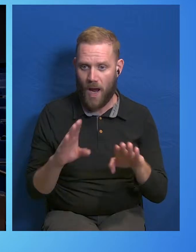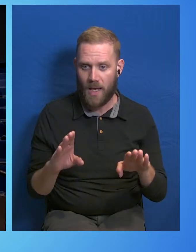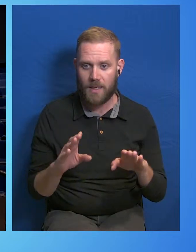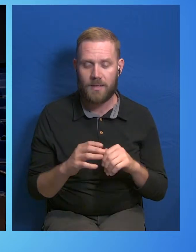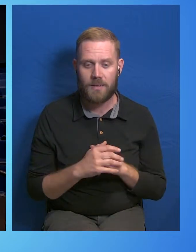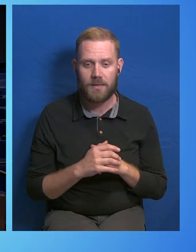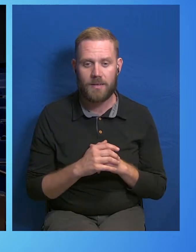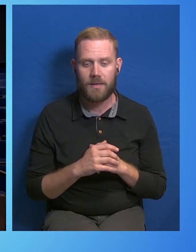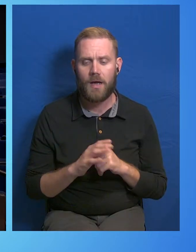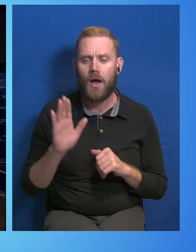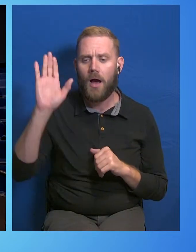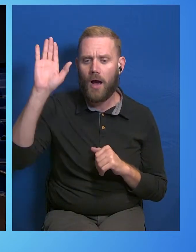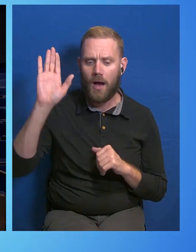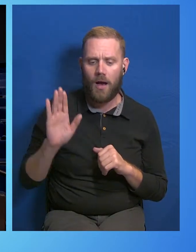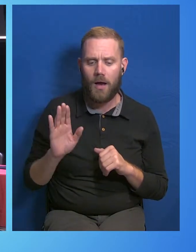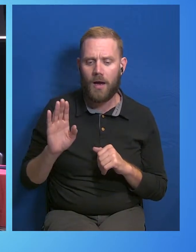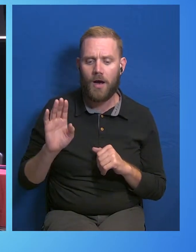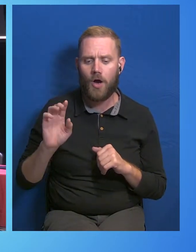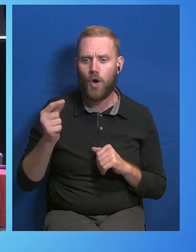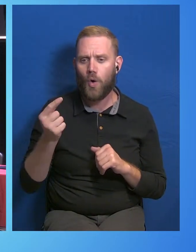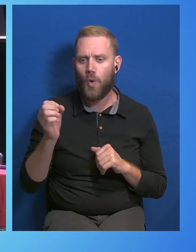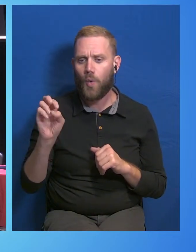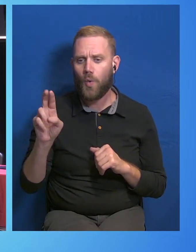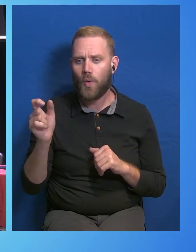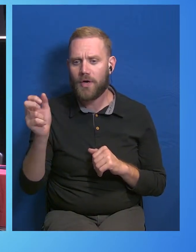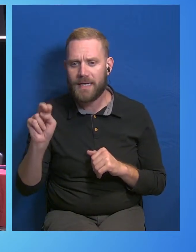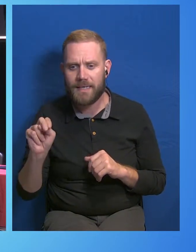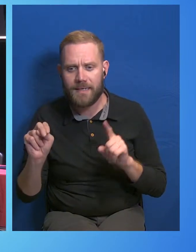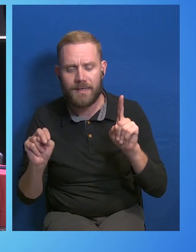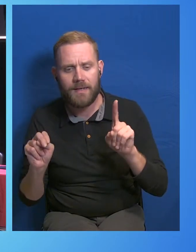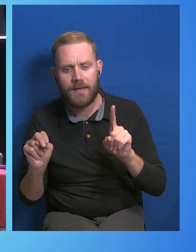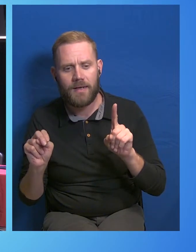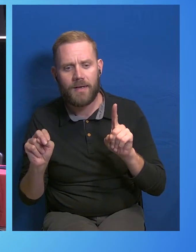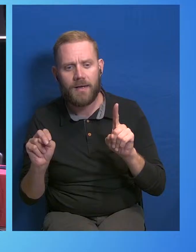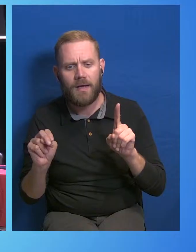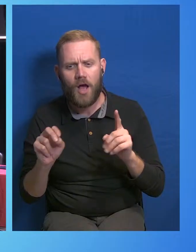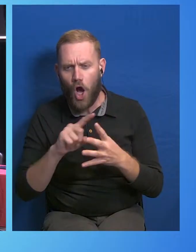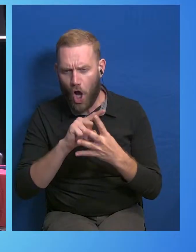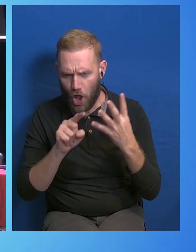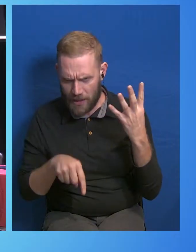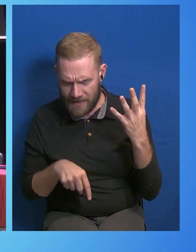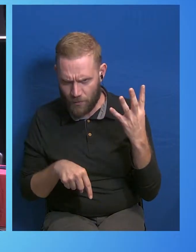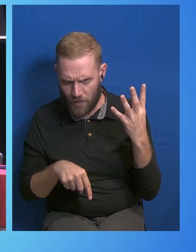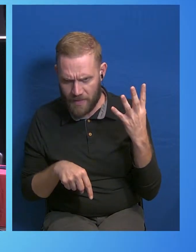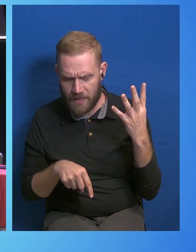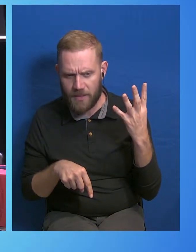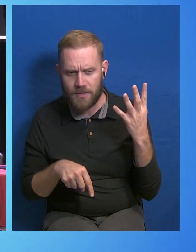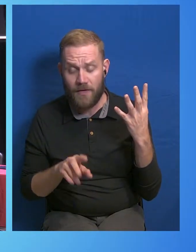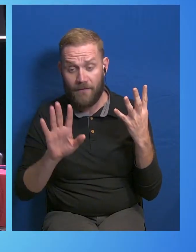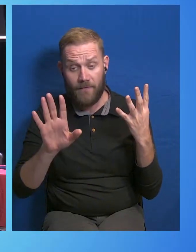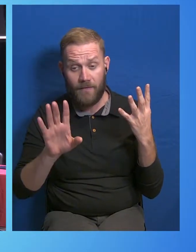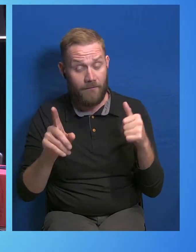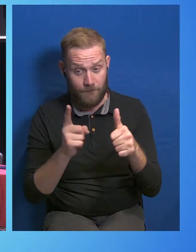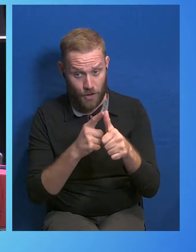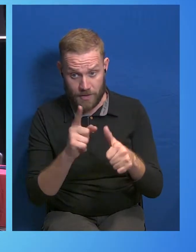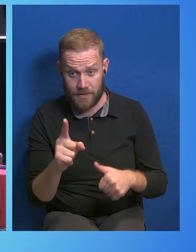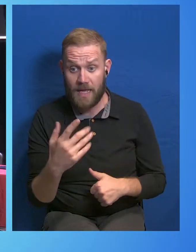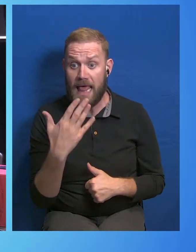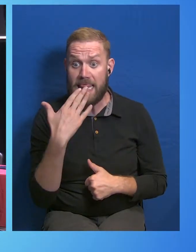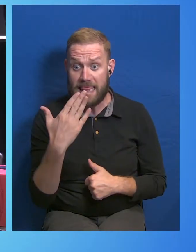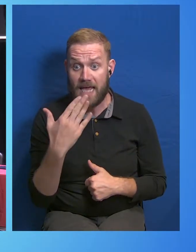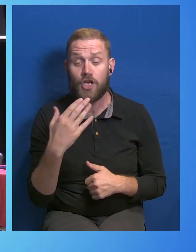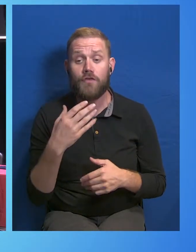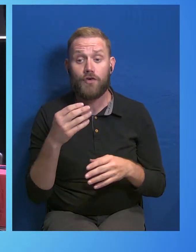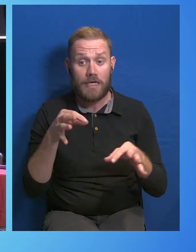Go ahead. This is Mike Gordon. Maria, for all these four bills, first of all, thanks for explaining